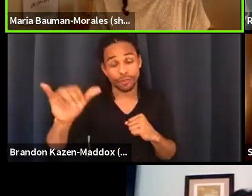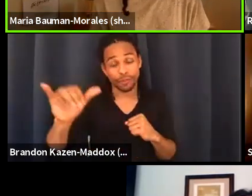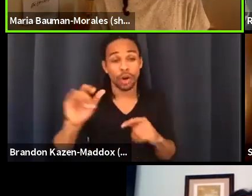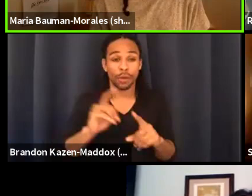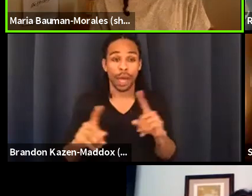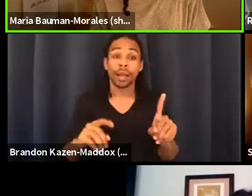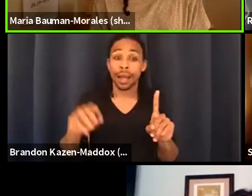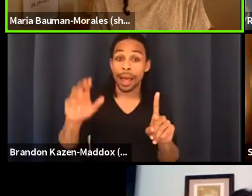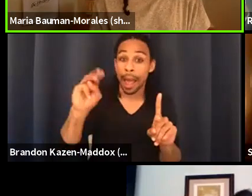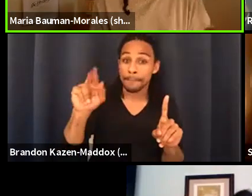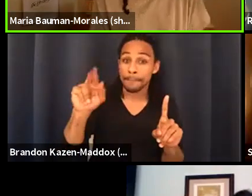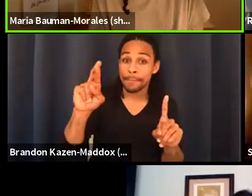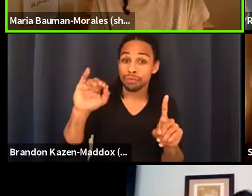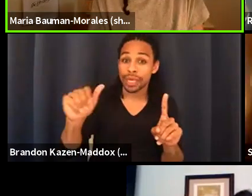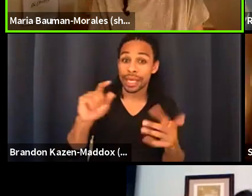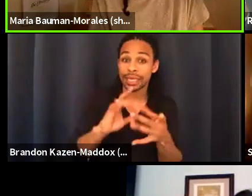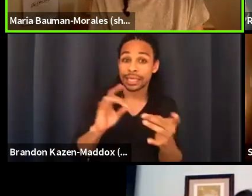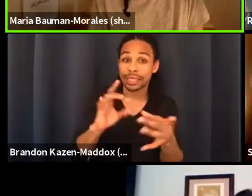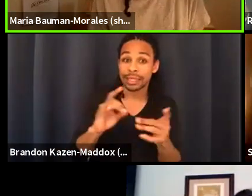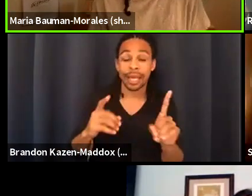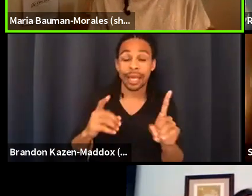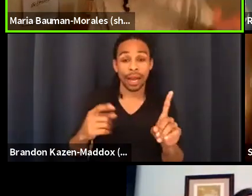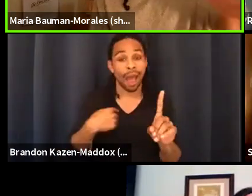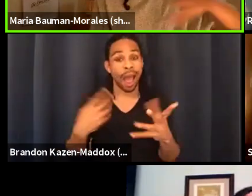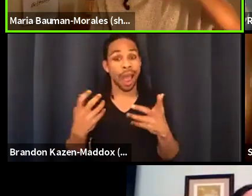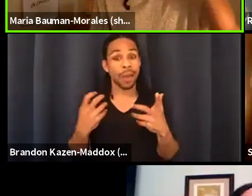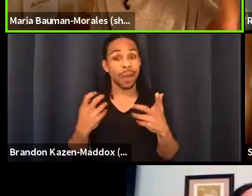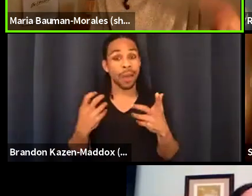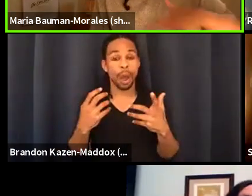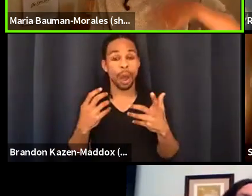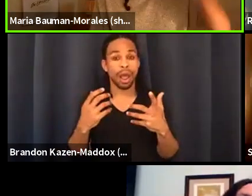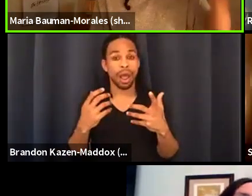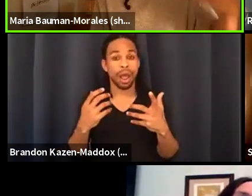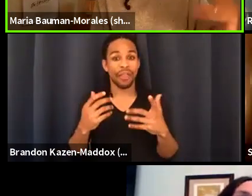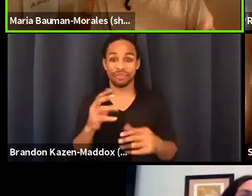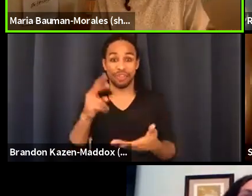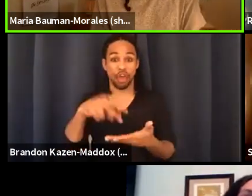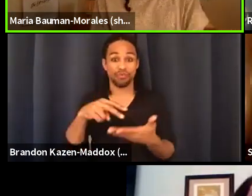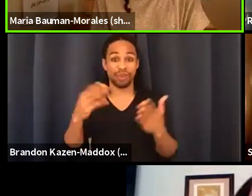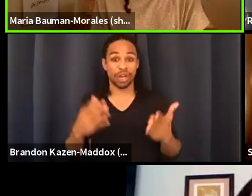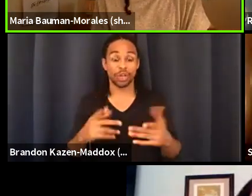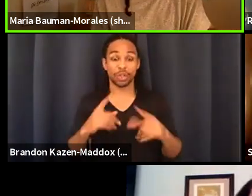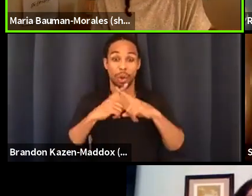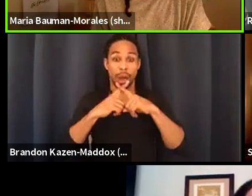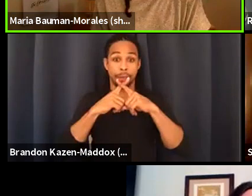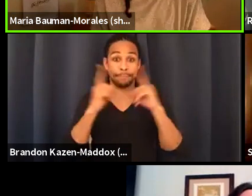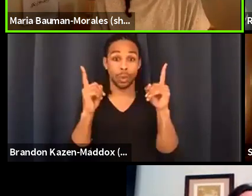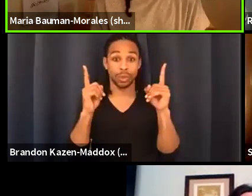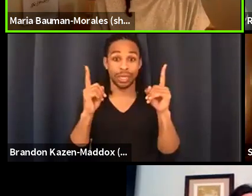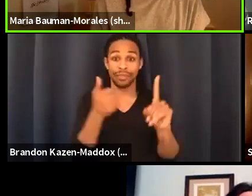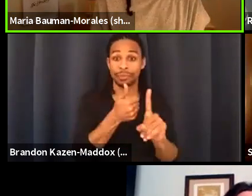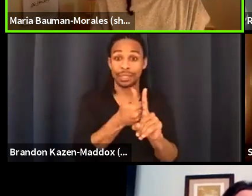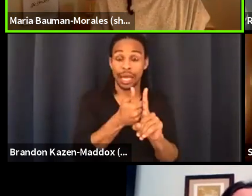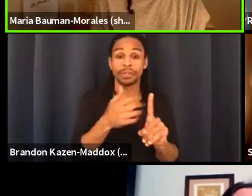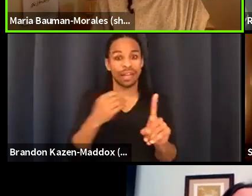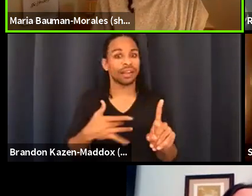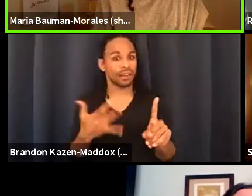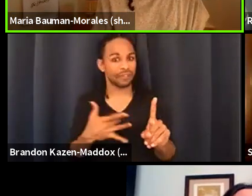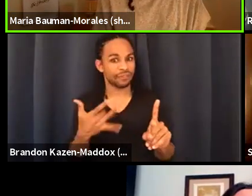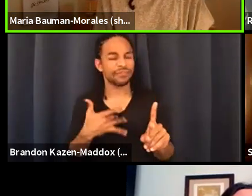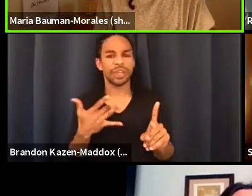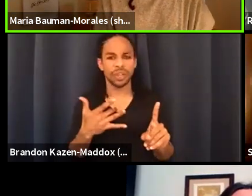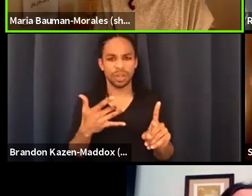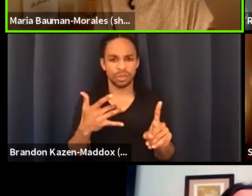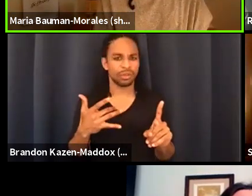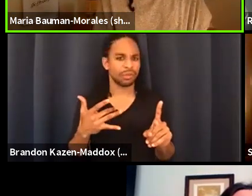gonna invite all of the readers actually to unmute yourselves so that you really feel free to engage in more of a flow after the first person has